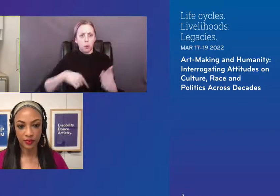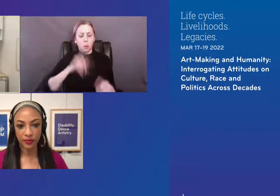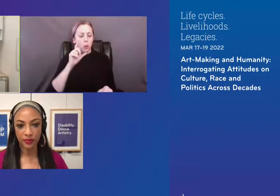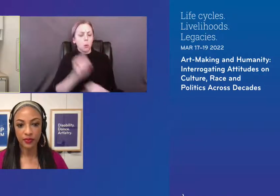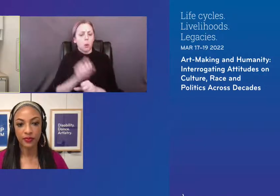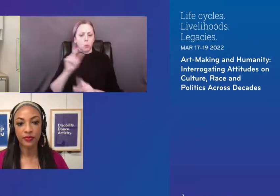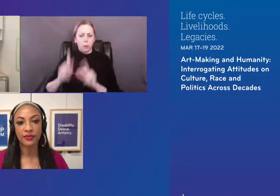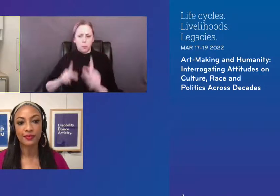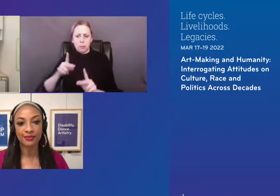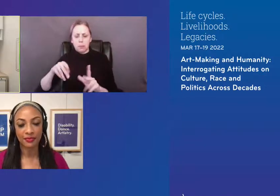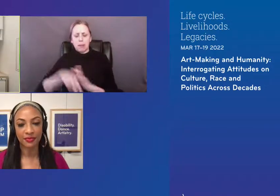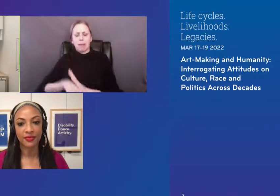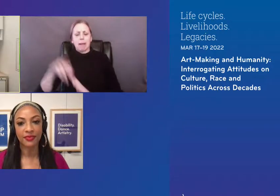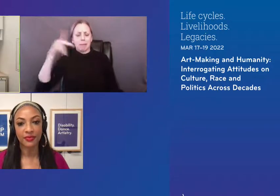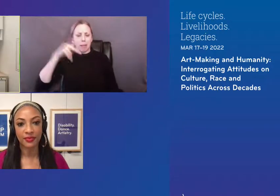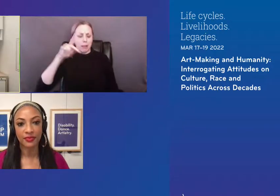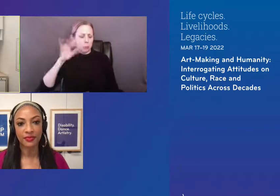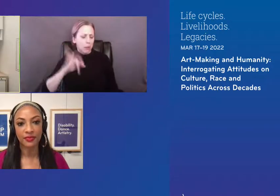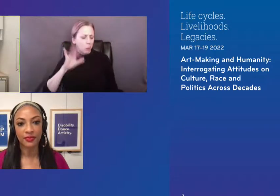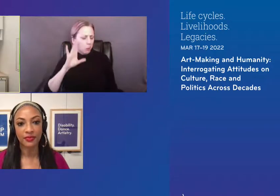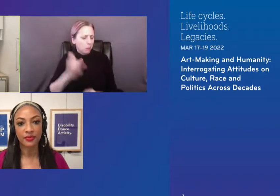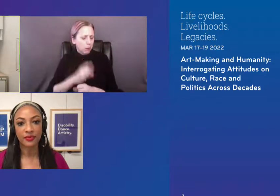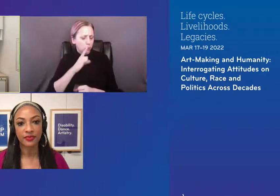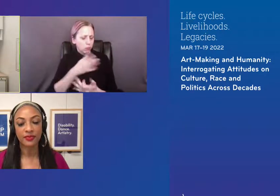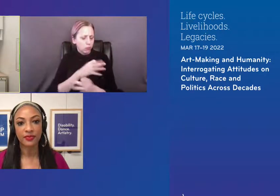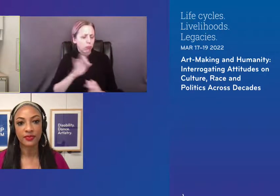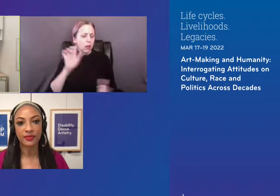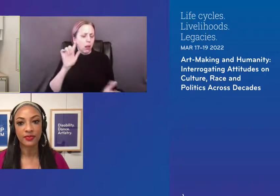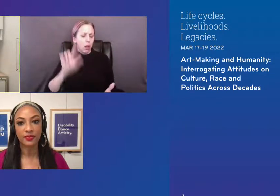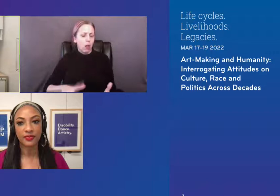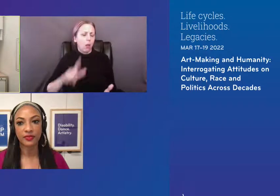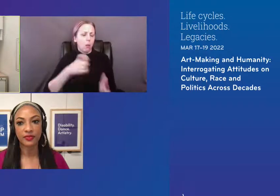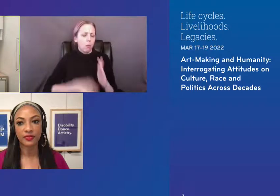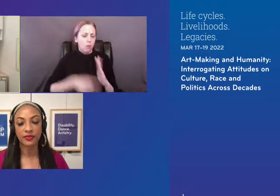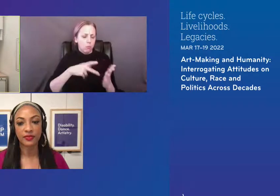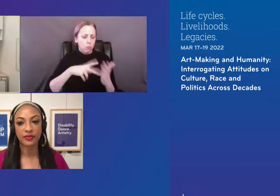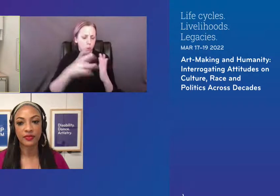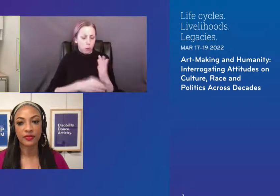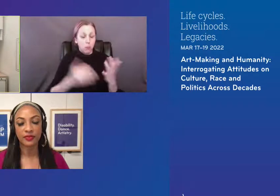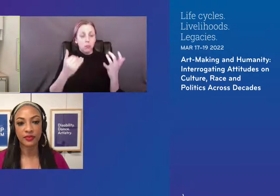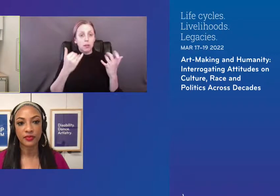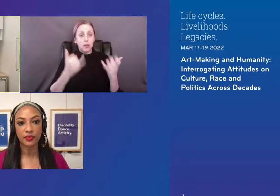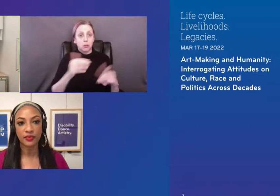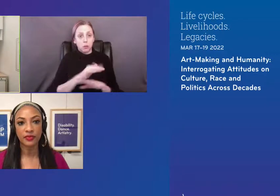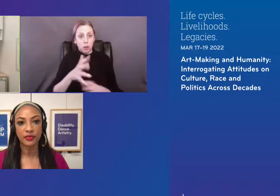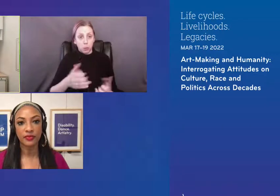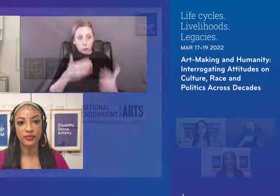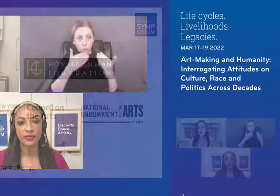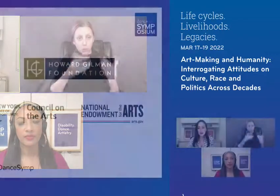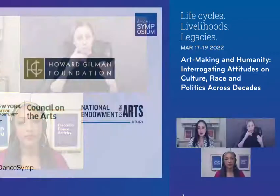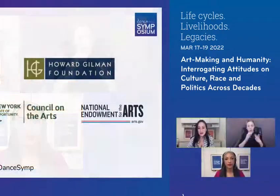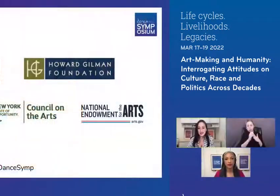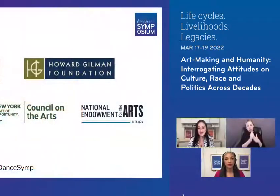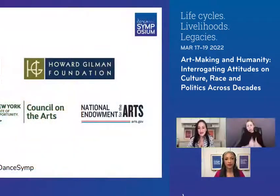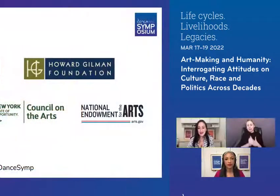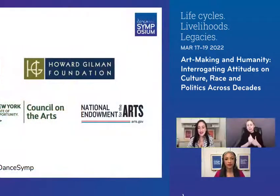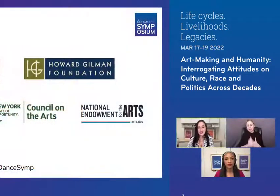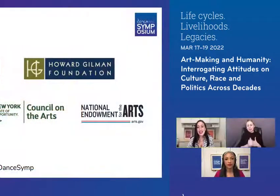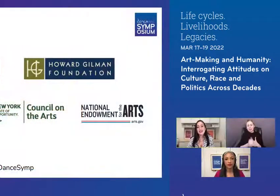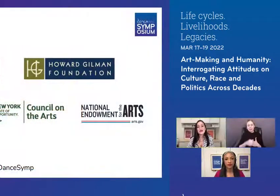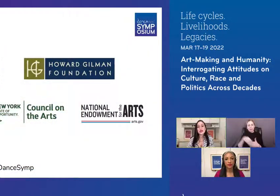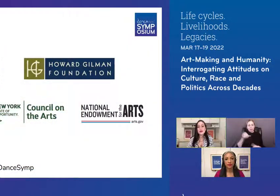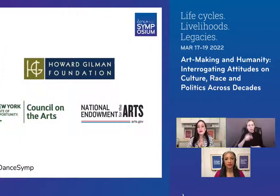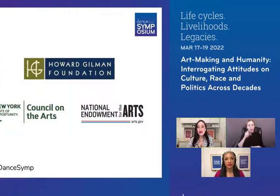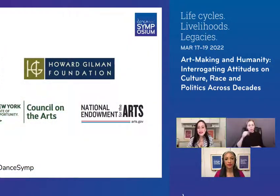to ensure that that remains true. Tonight, we'd like to extend our thanks to our lead funders for the symposium,